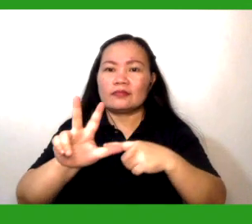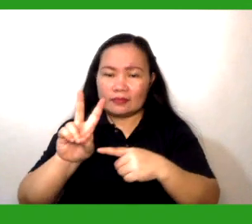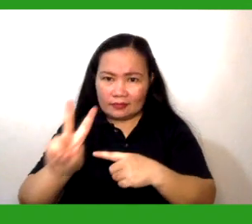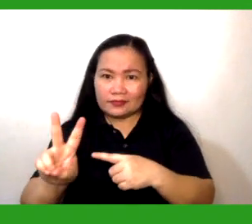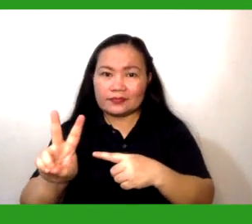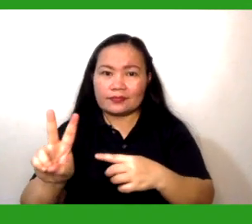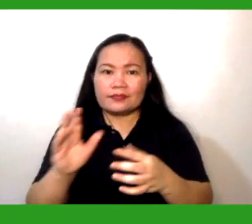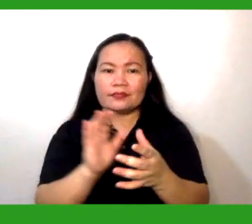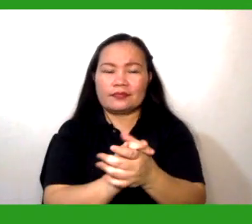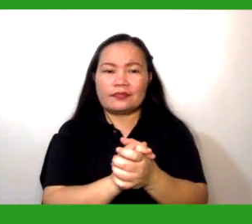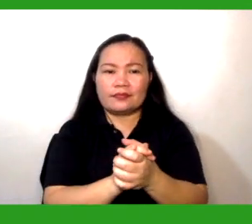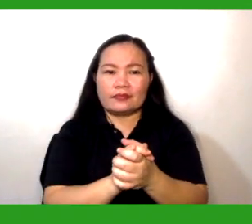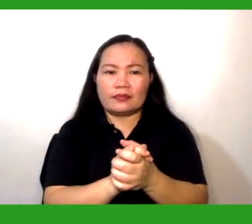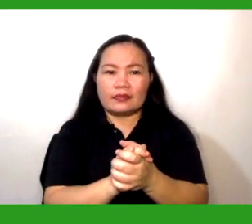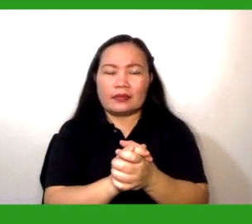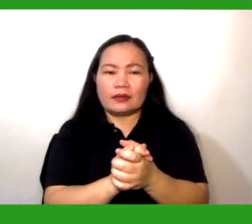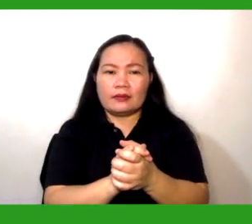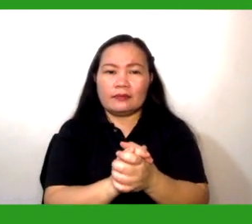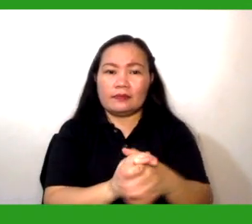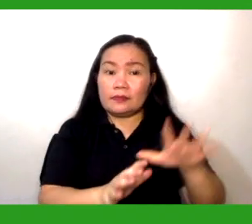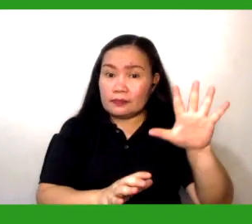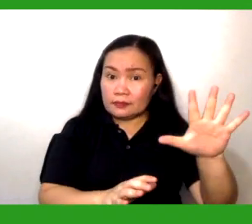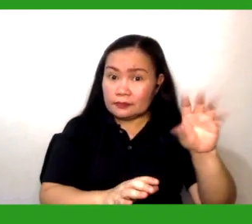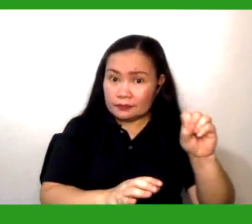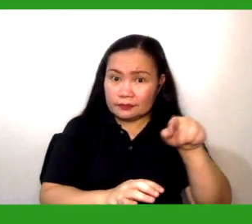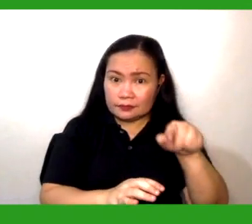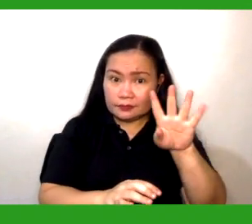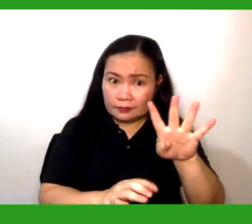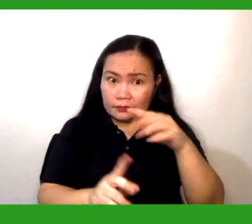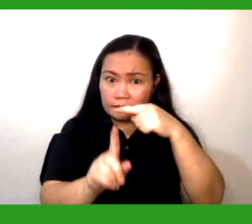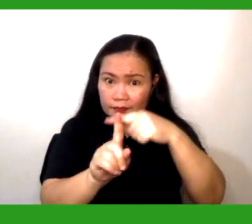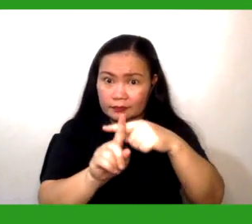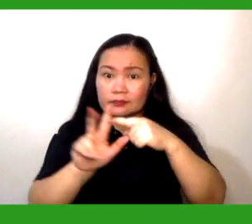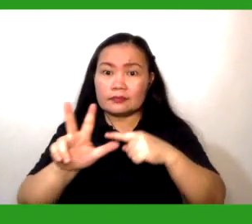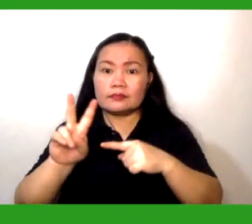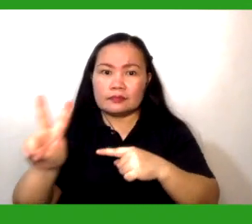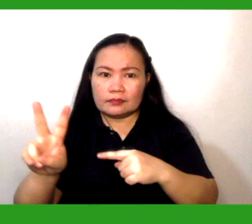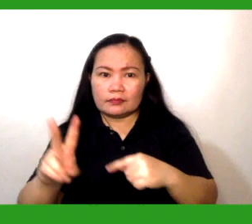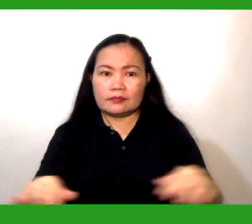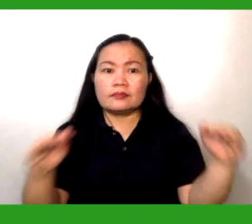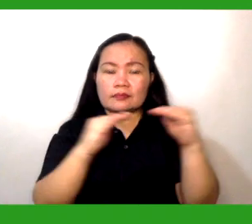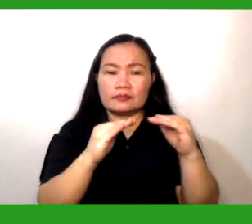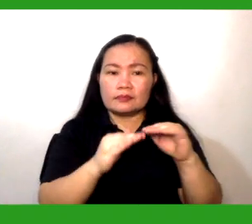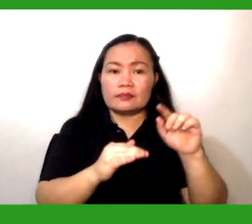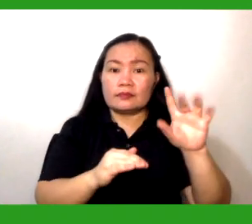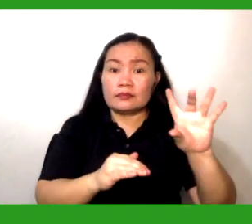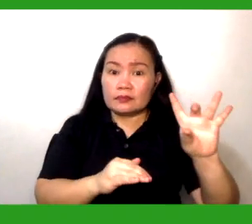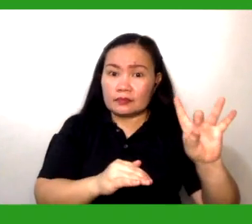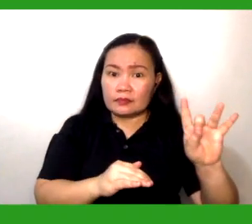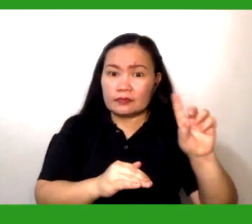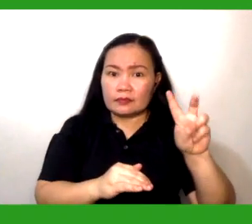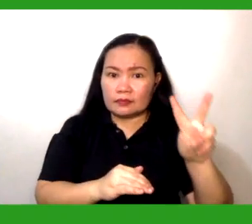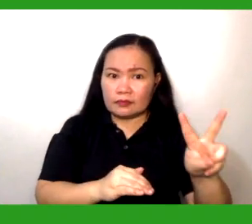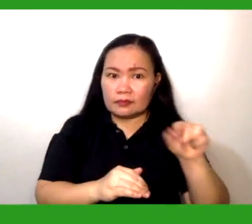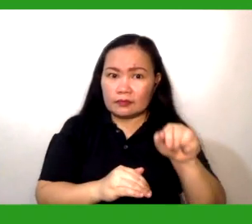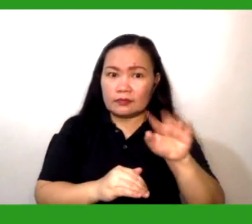50.4. So, tsaka natin i-add yung 32. So, 50.4 plus 32, that is